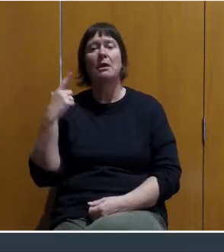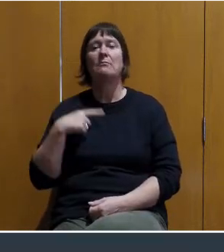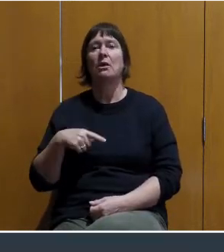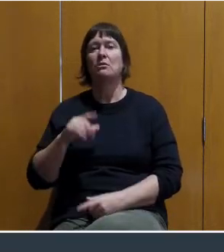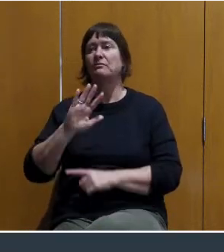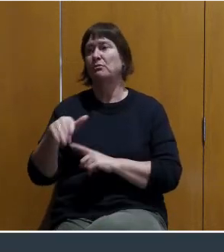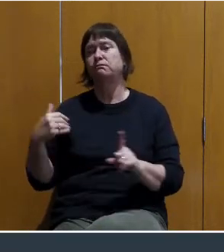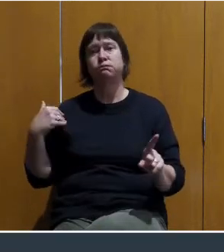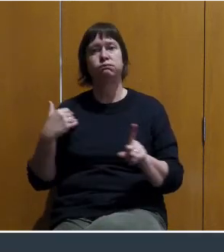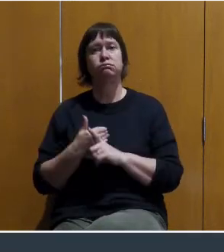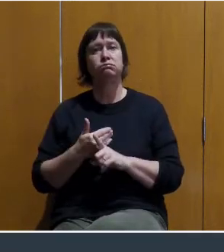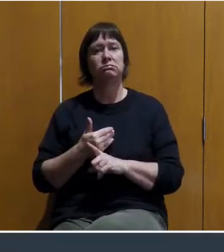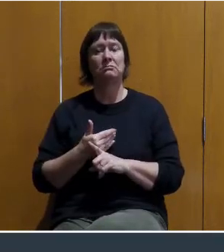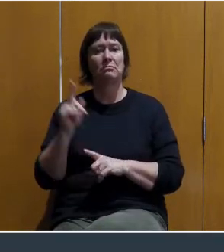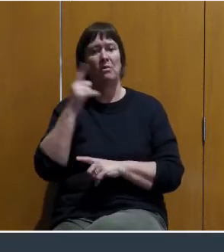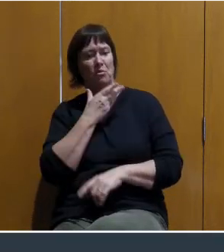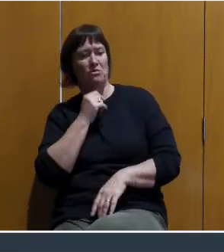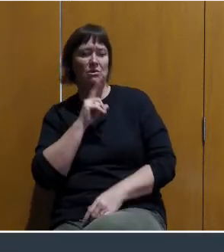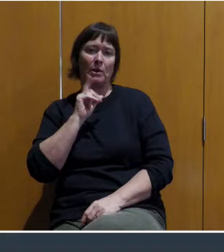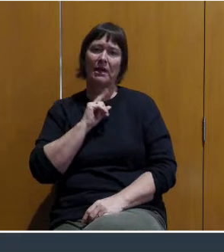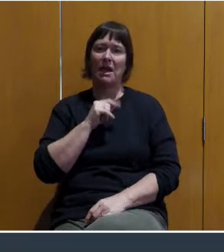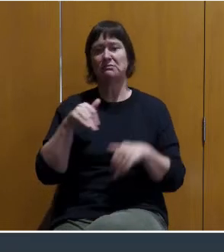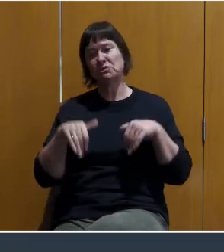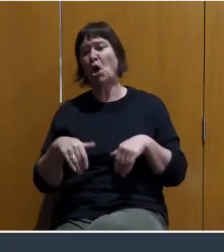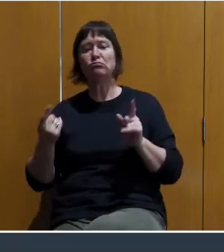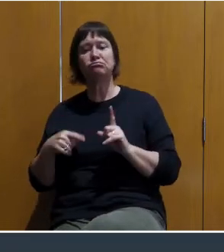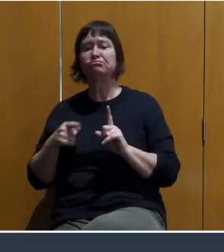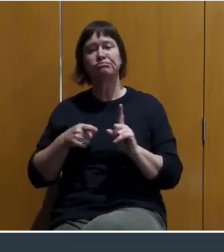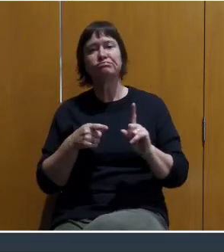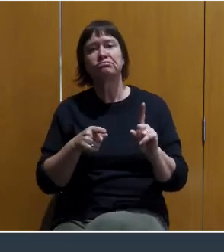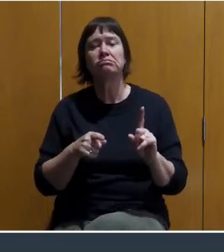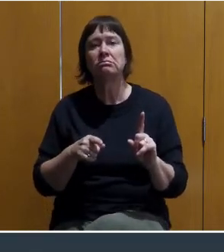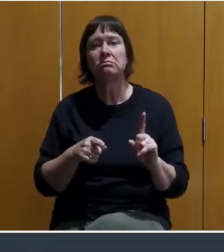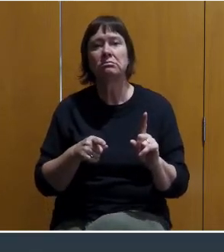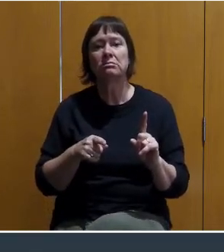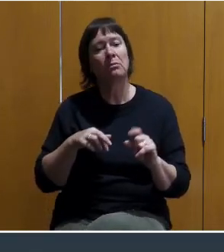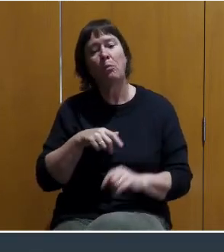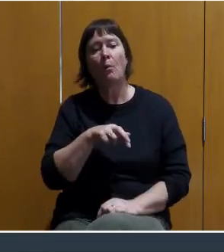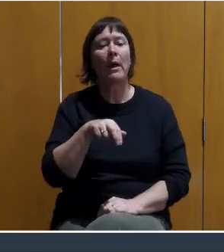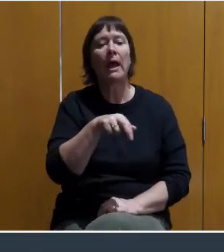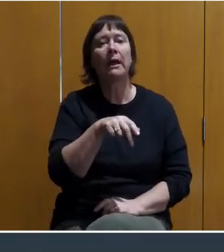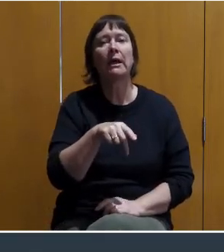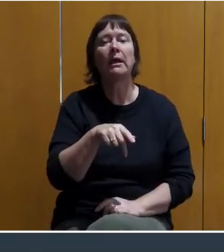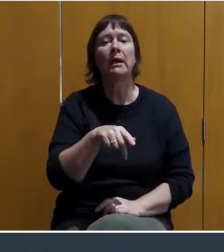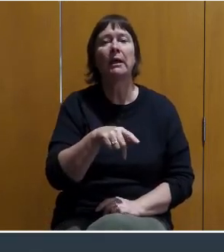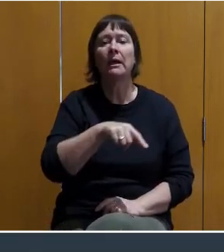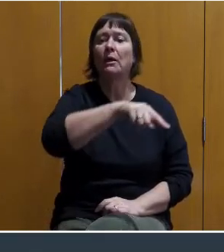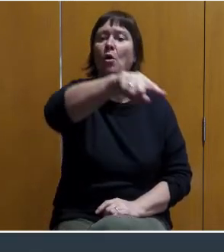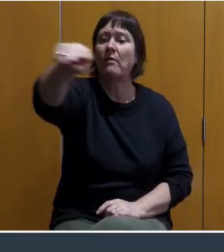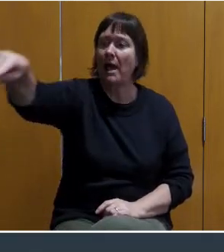the years they have got used to being able to take their dogs down the walkway and make it a